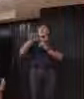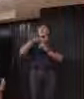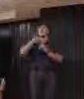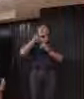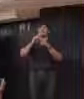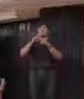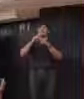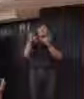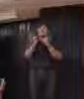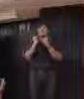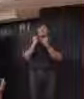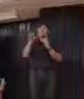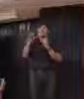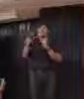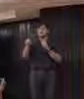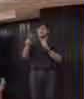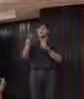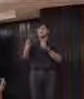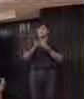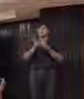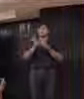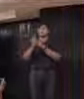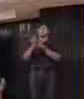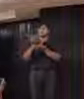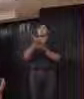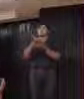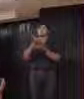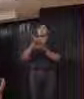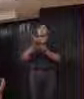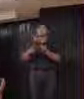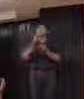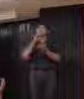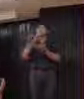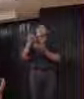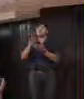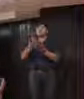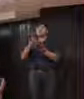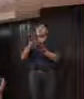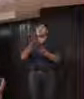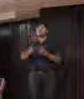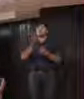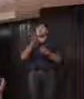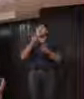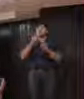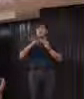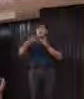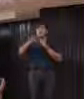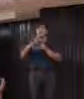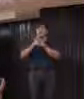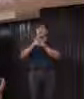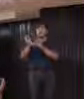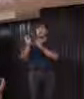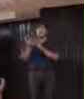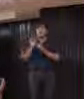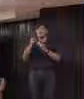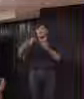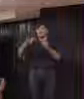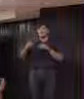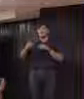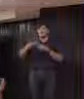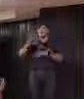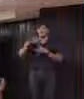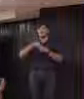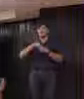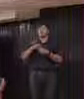and Kashmir should be consulted through the representatives. But if they don't have representatives, elected representatives, then what is the